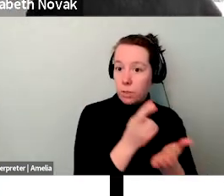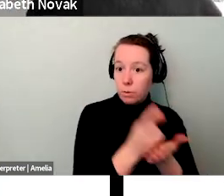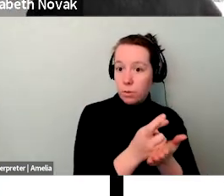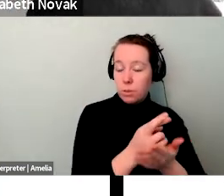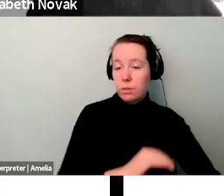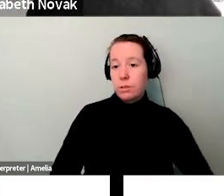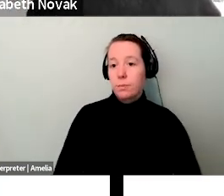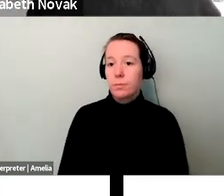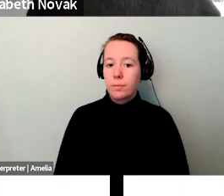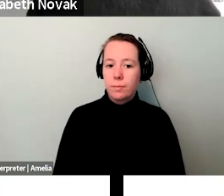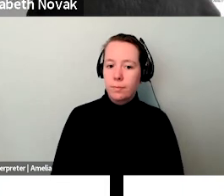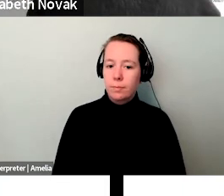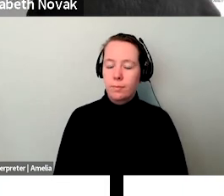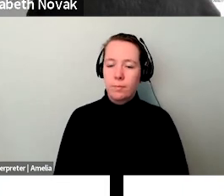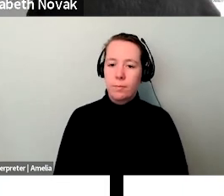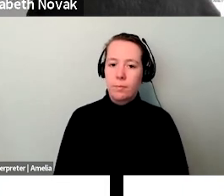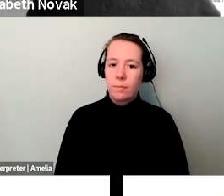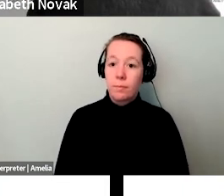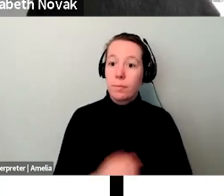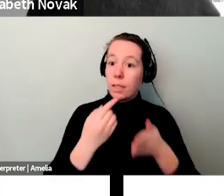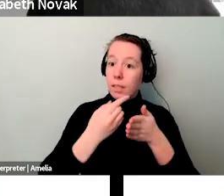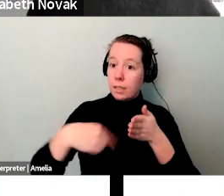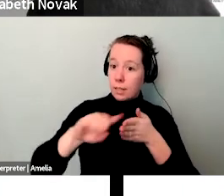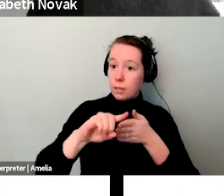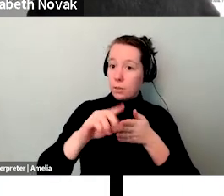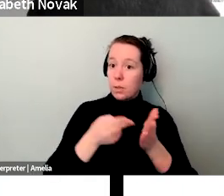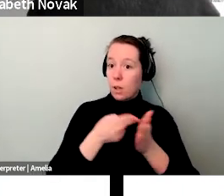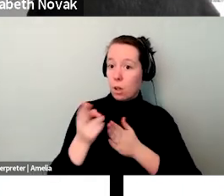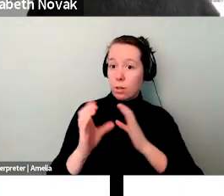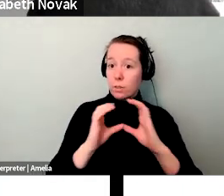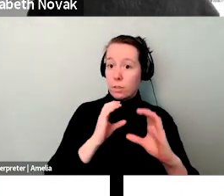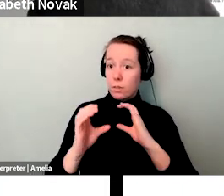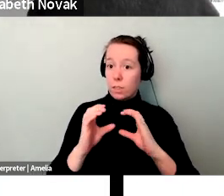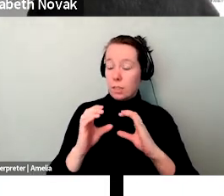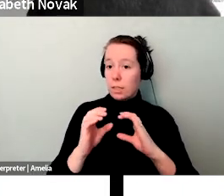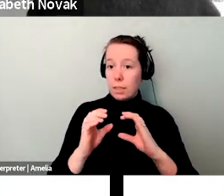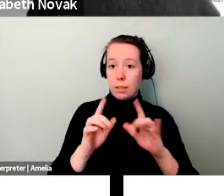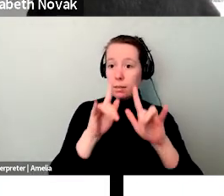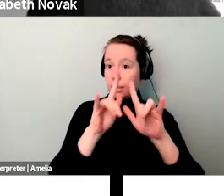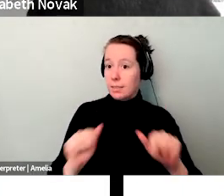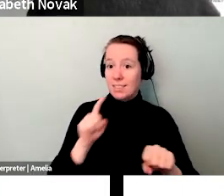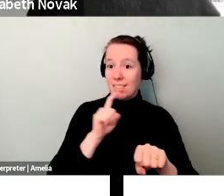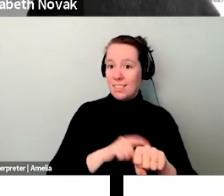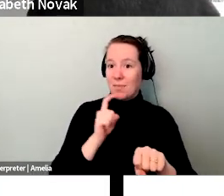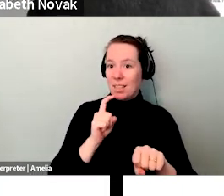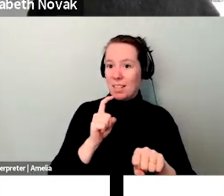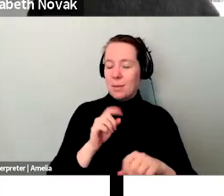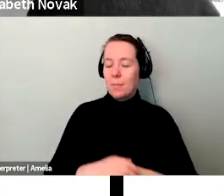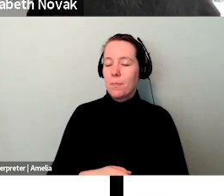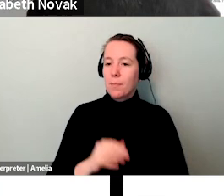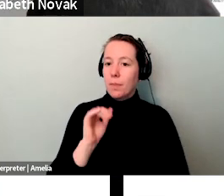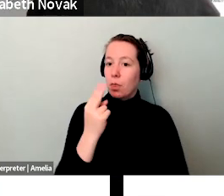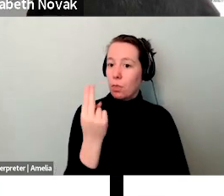And for next week, we are having our honest conversation on Thursday, March 10th